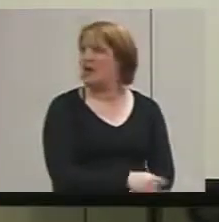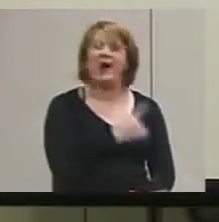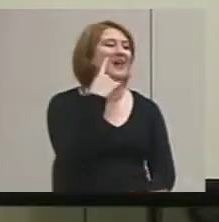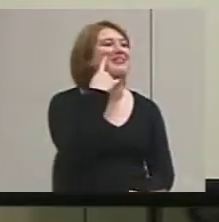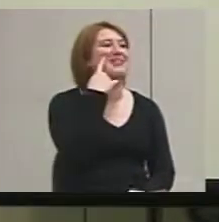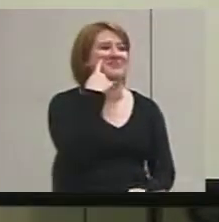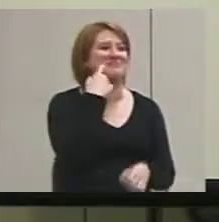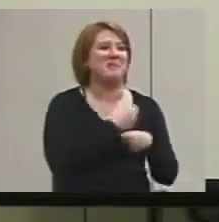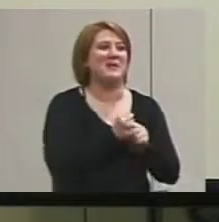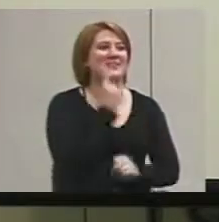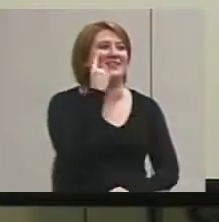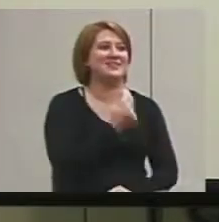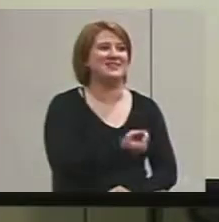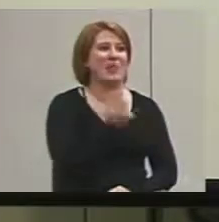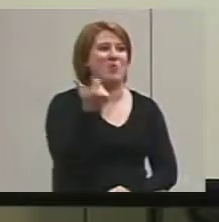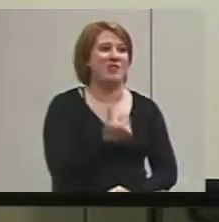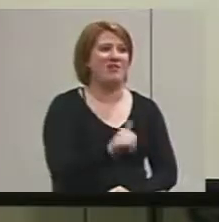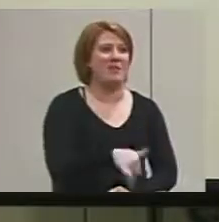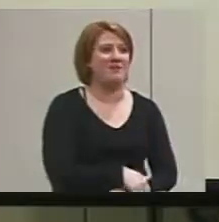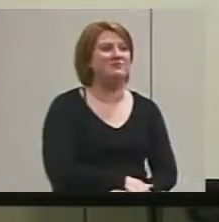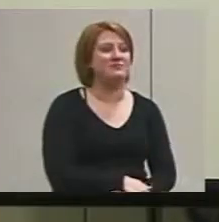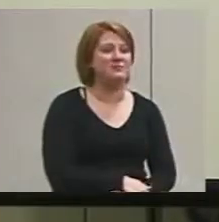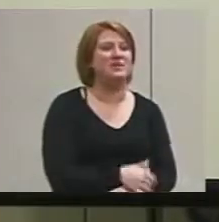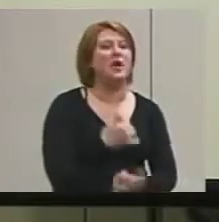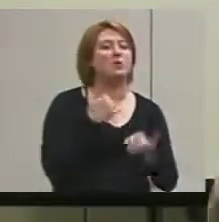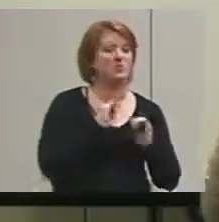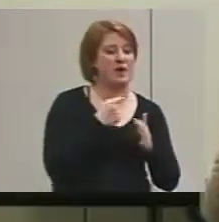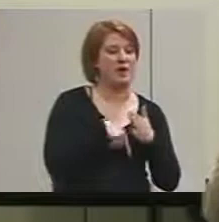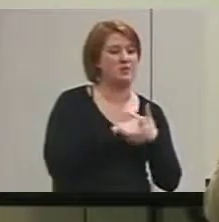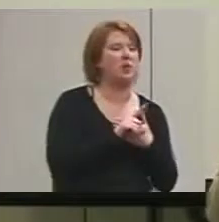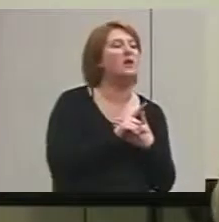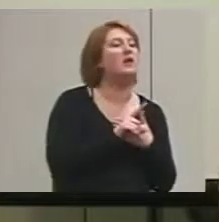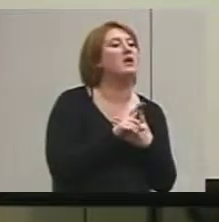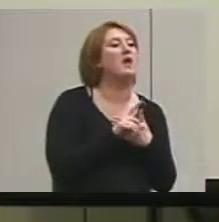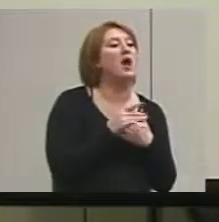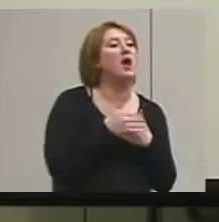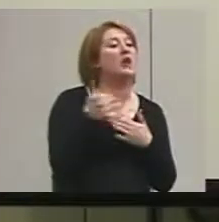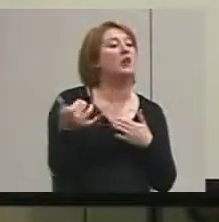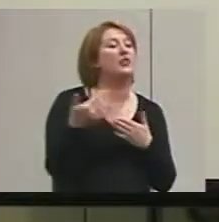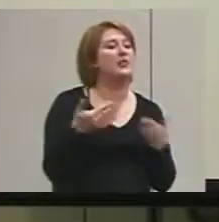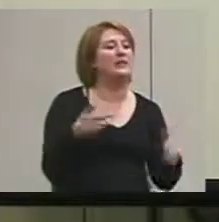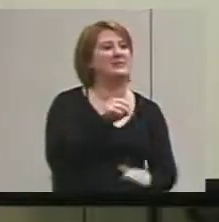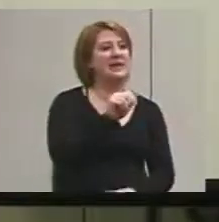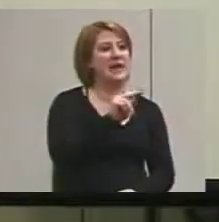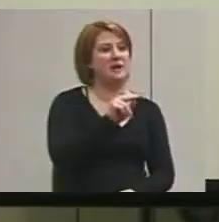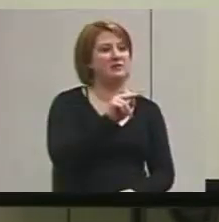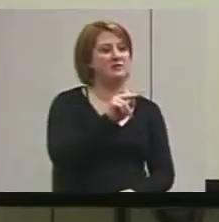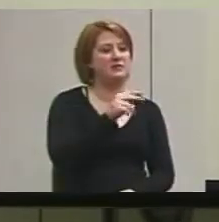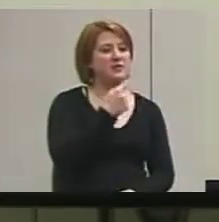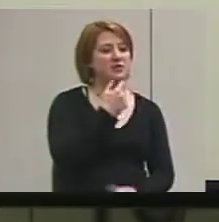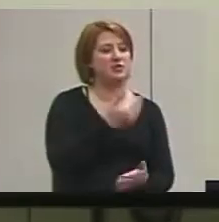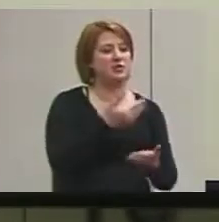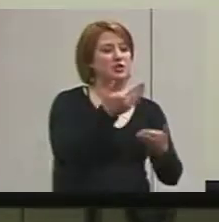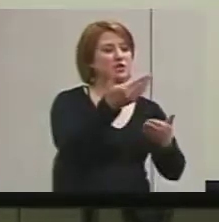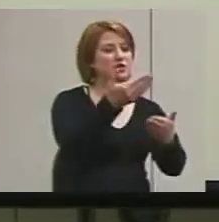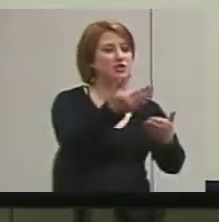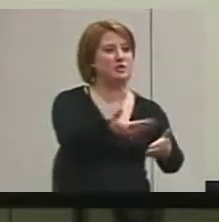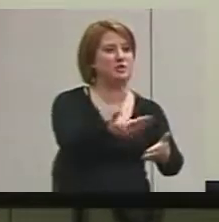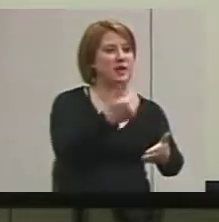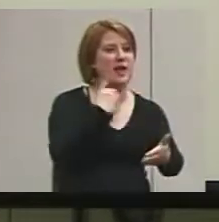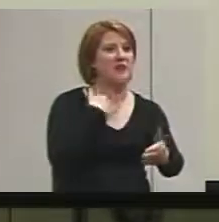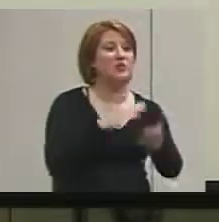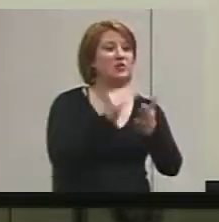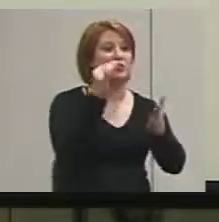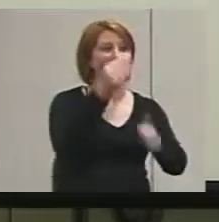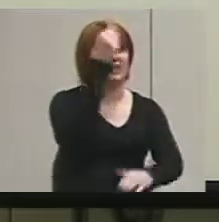it out there. Yeah, so we're going to try that and see. Another thing, when Daniel was there, he suggested having the student